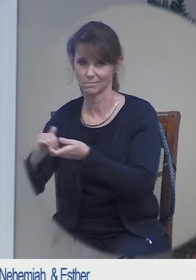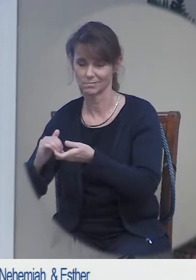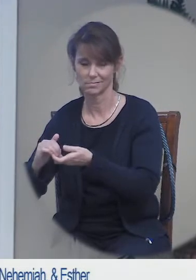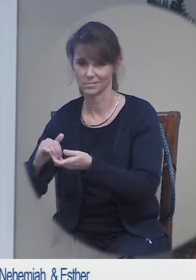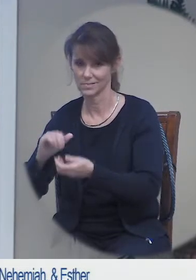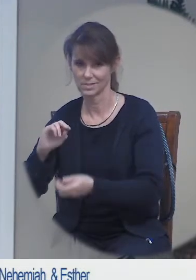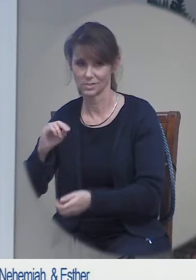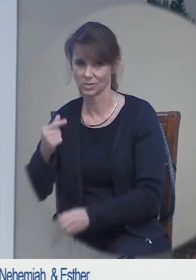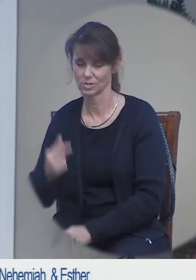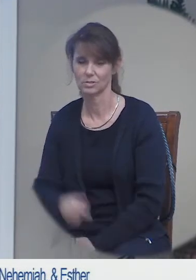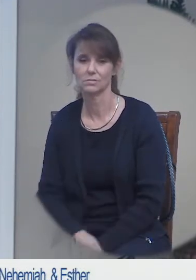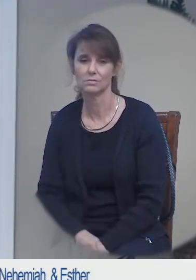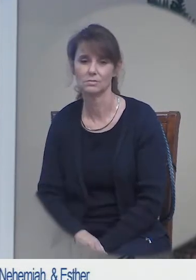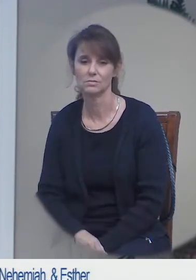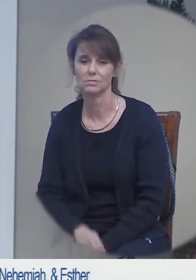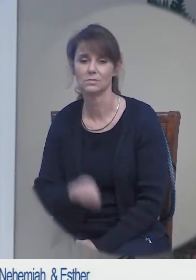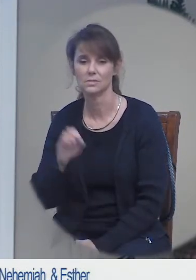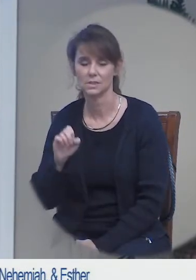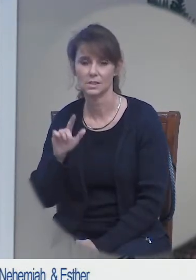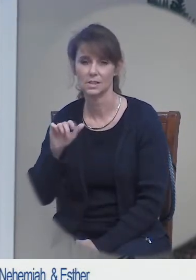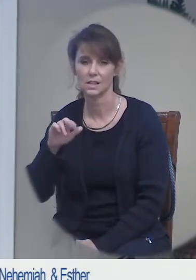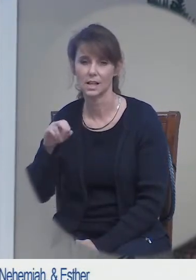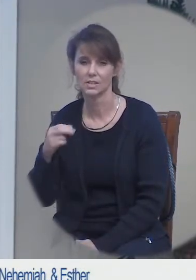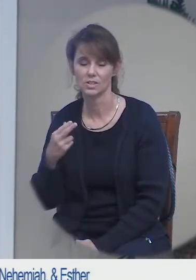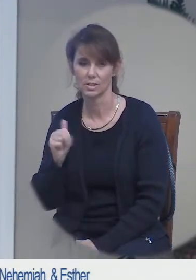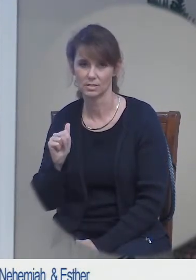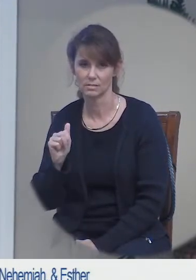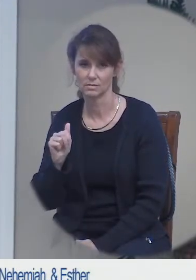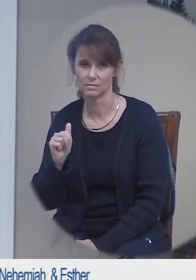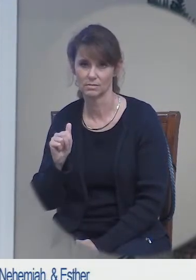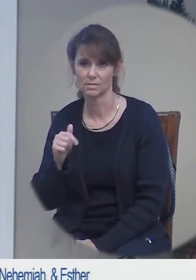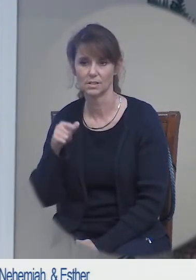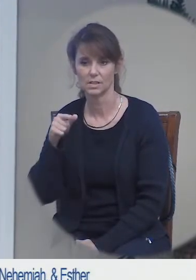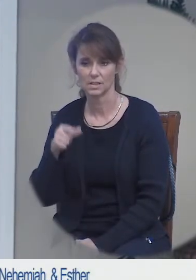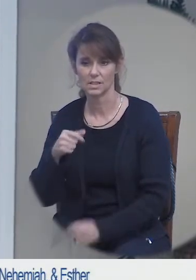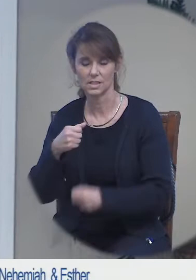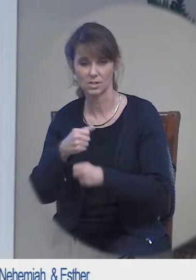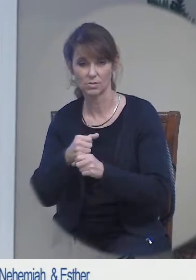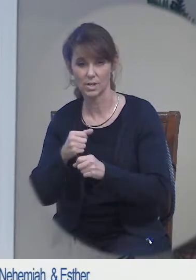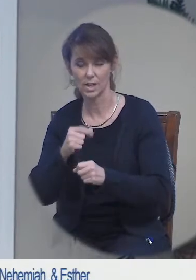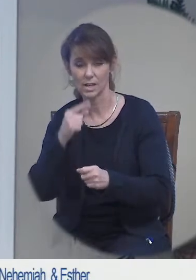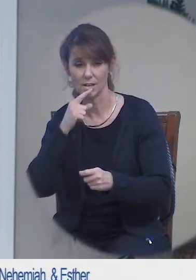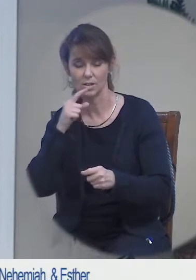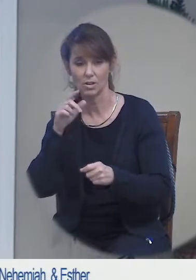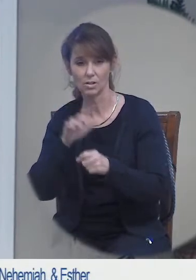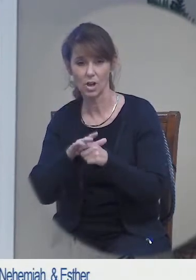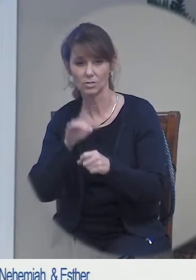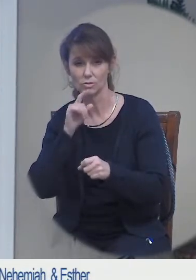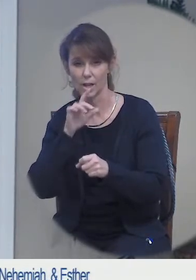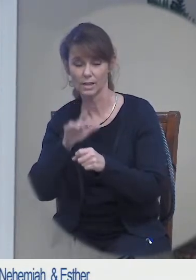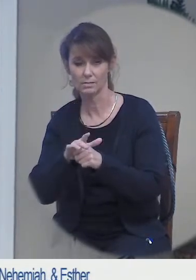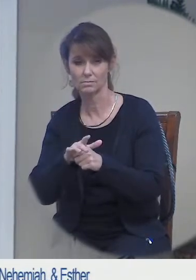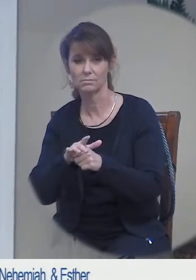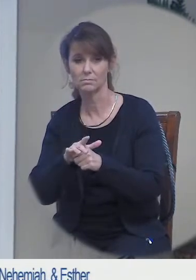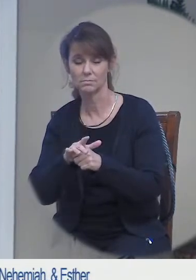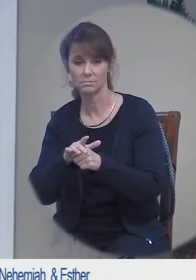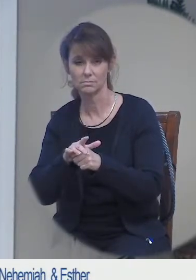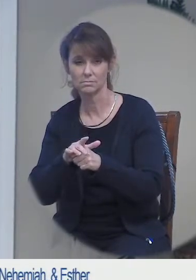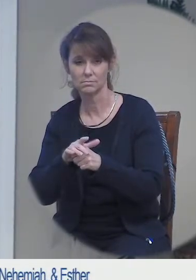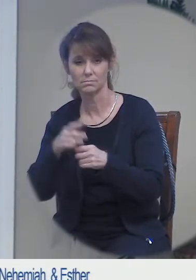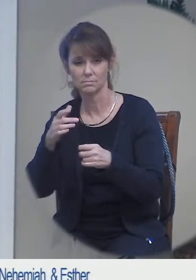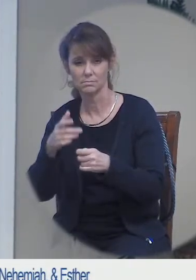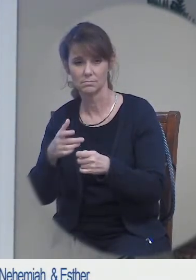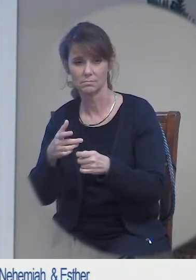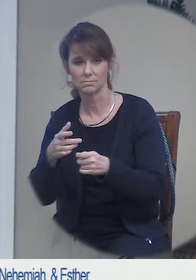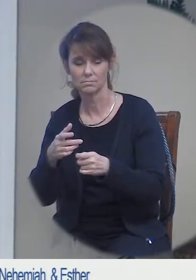family, Eliashib. So he had created these contracts, these political, through marriage and other dealings. And what